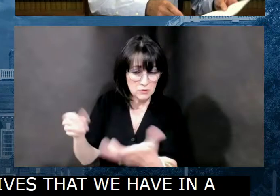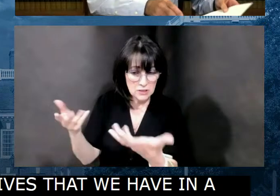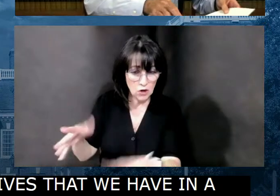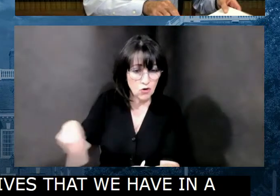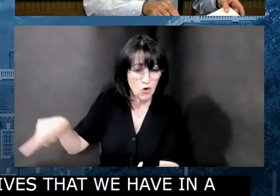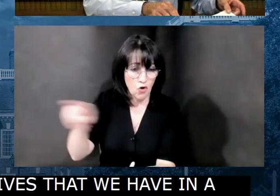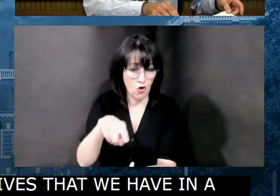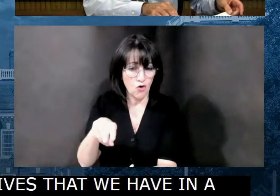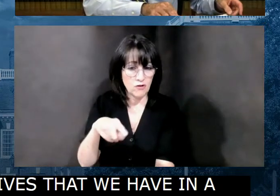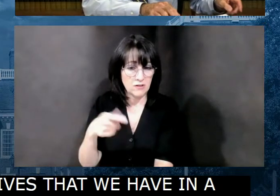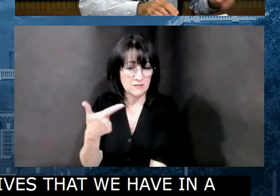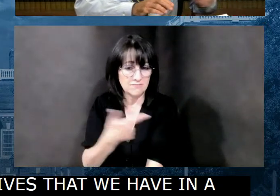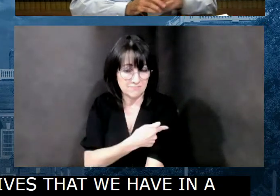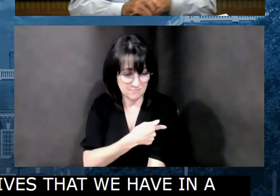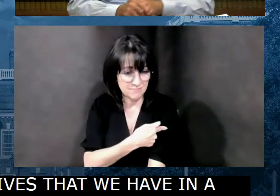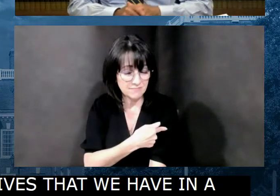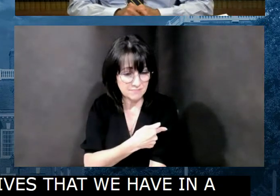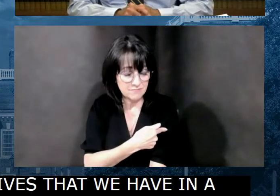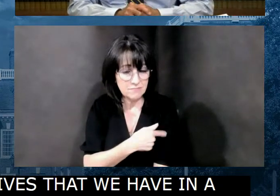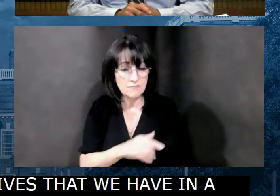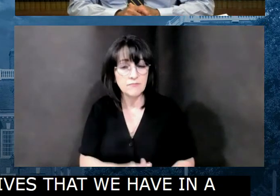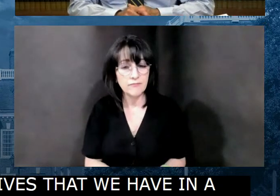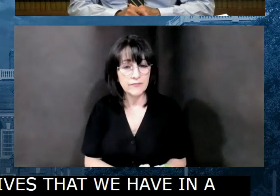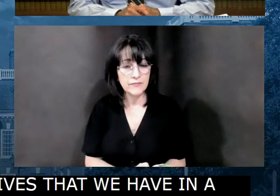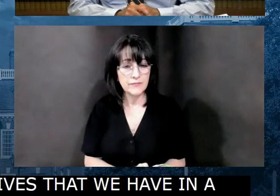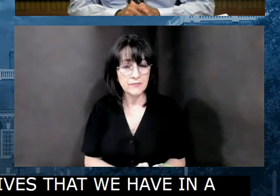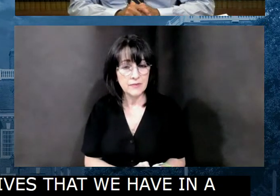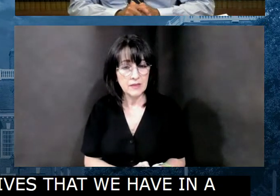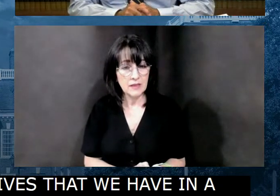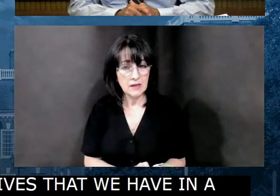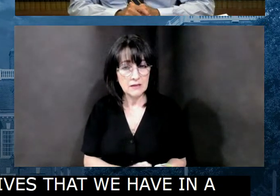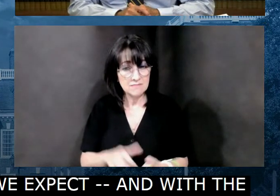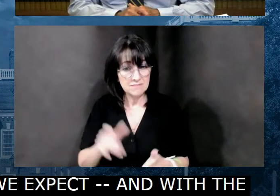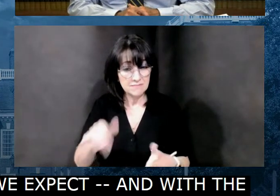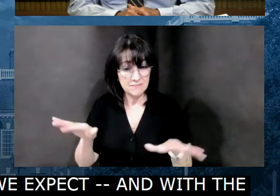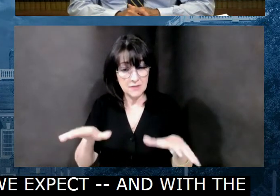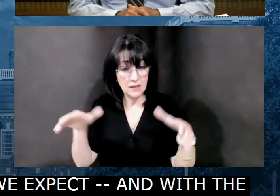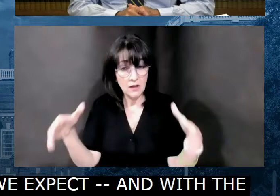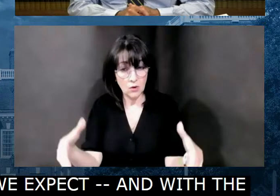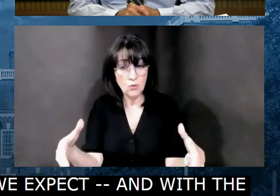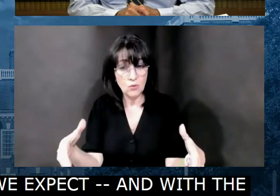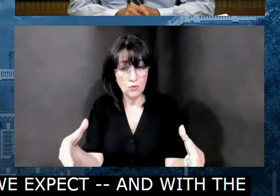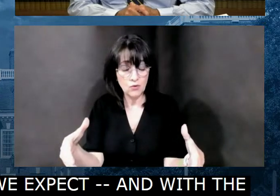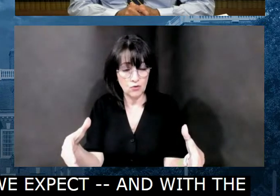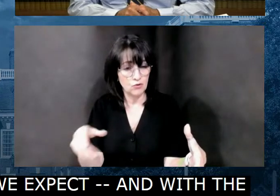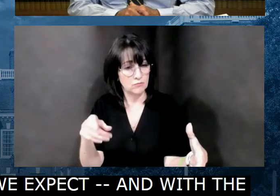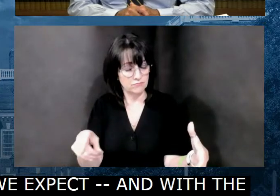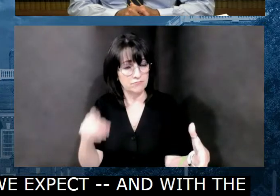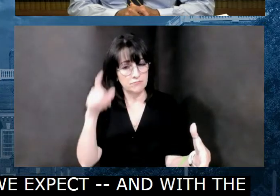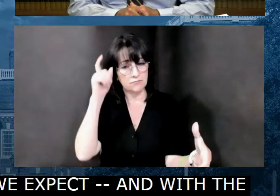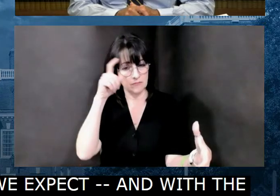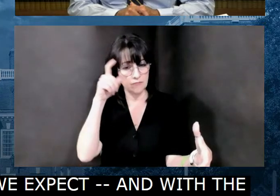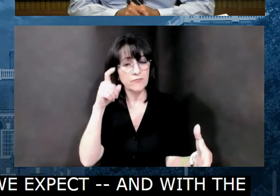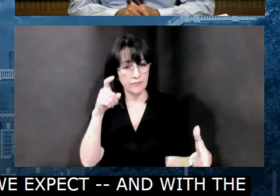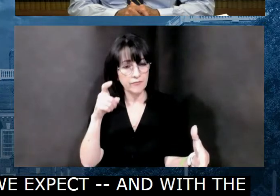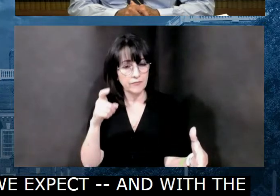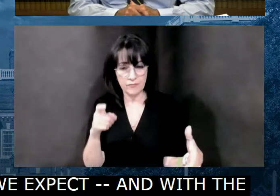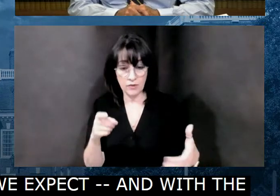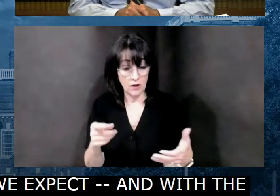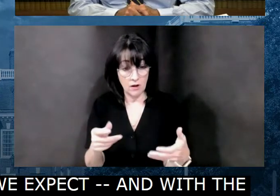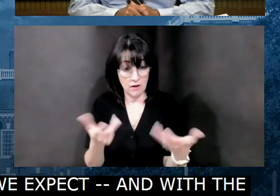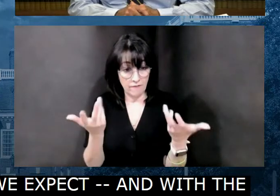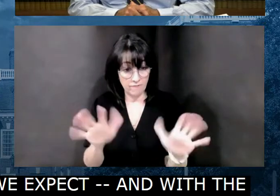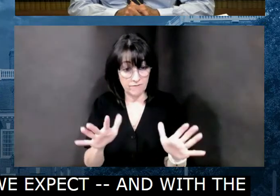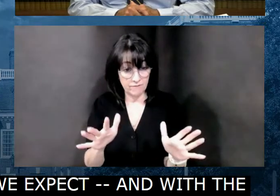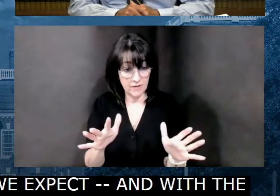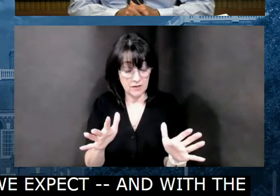fully vaccinated of that demographic is in the 80% as well. So highly